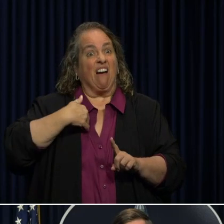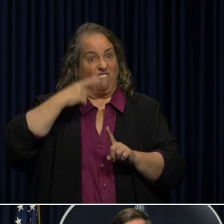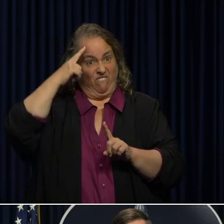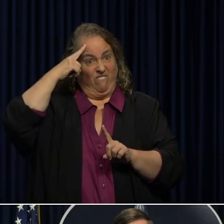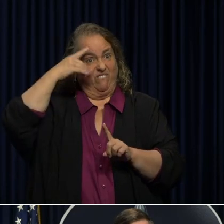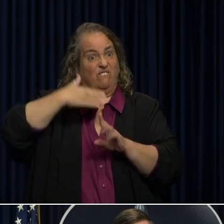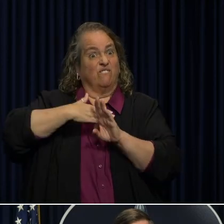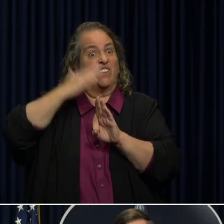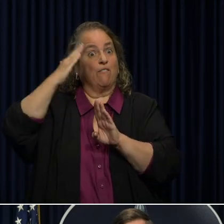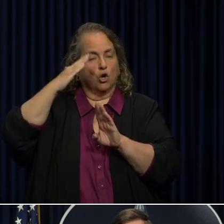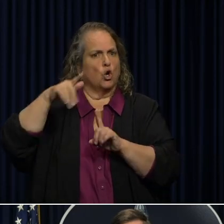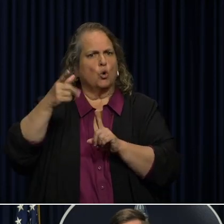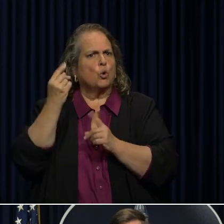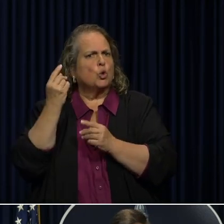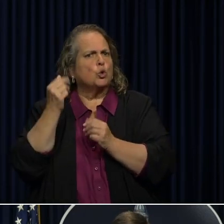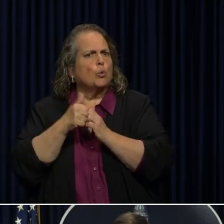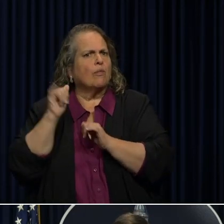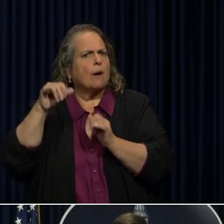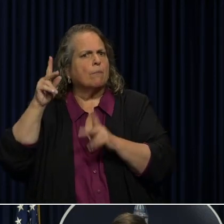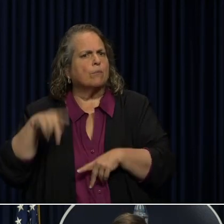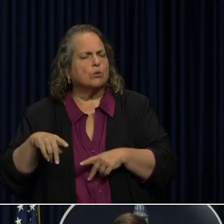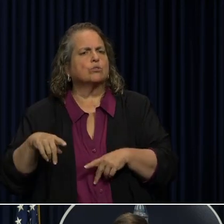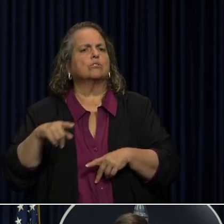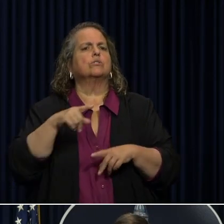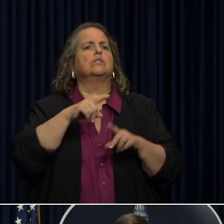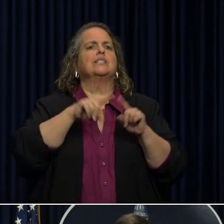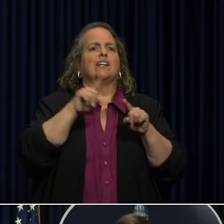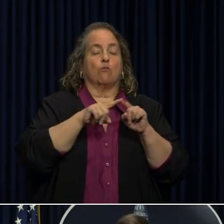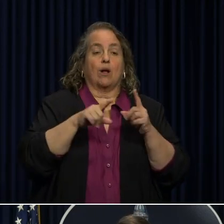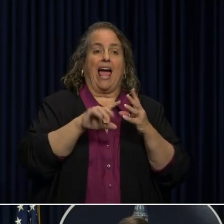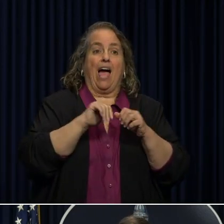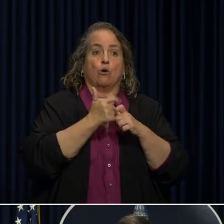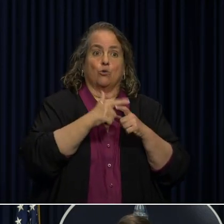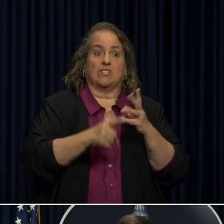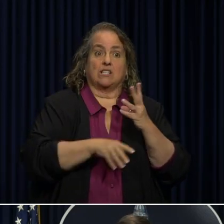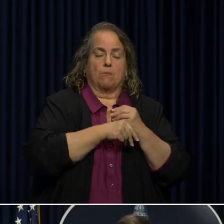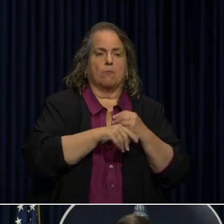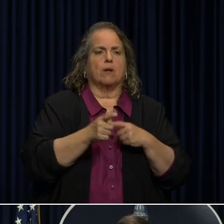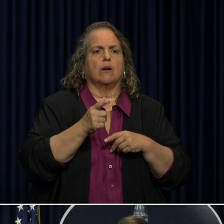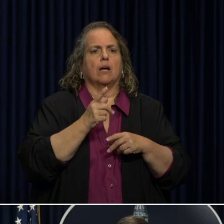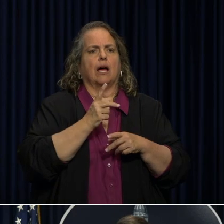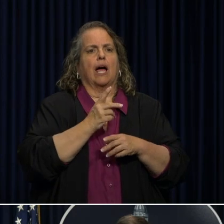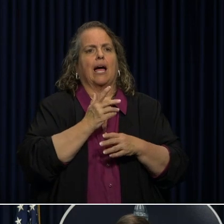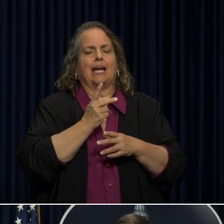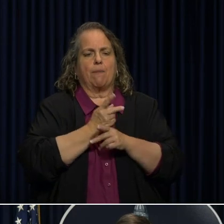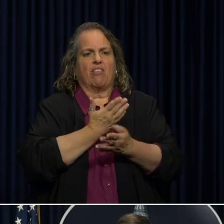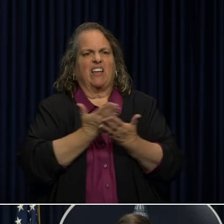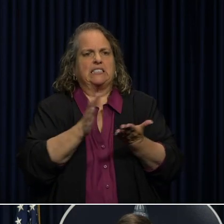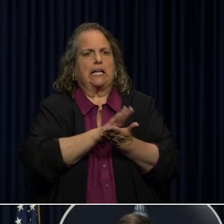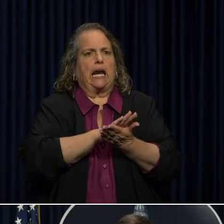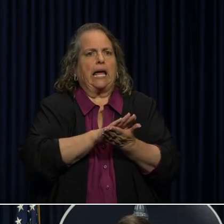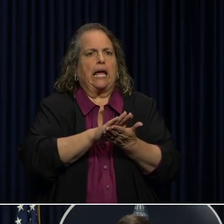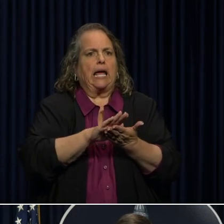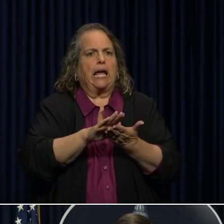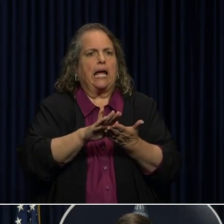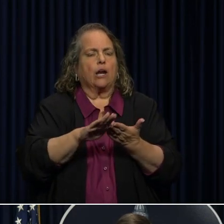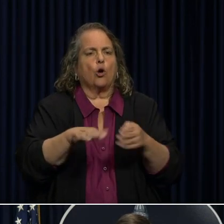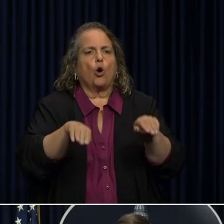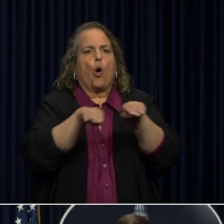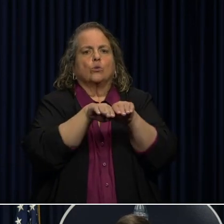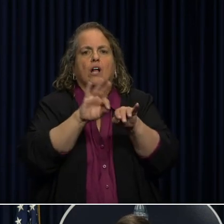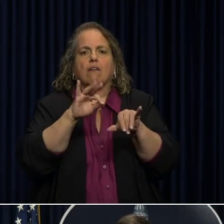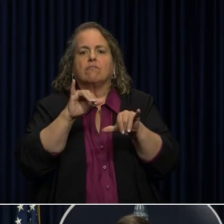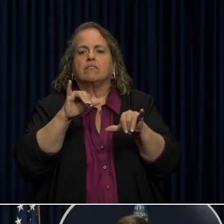your ability to do that is, supplementing the state's ability, sanitation, closing of common areas, limitation